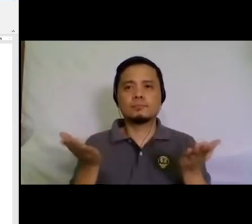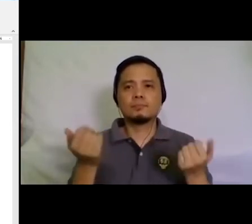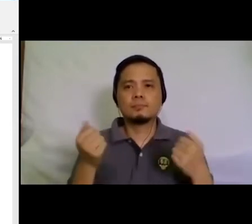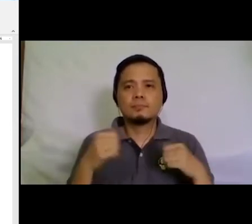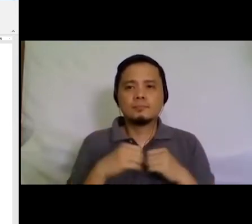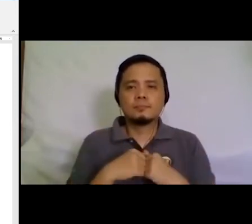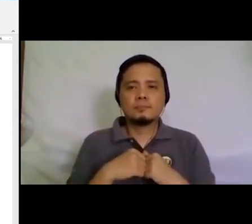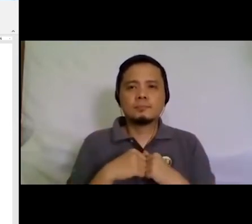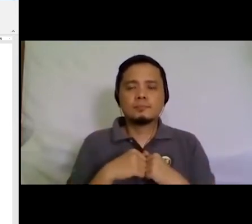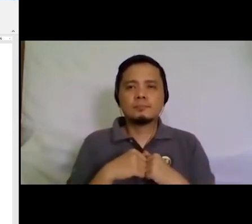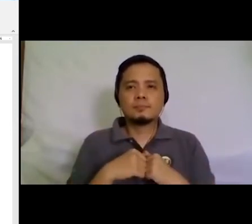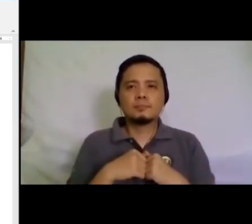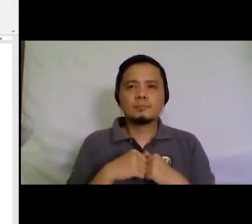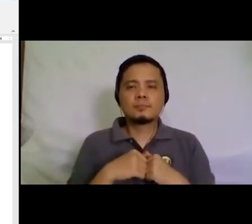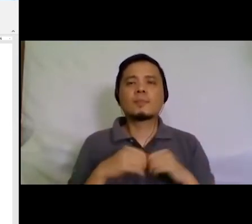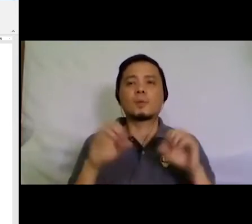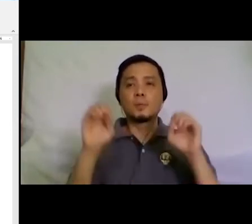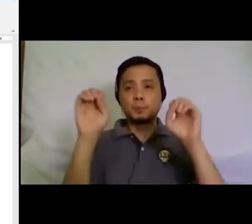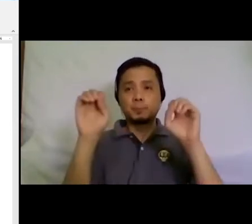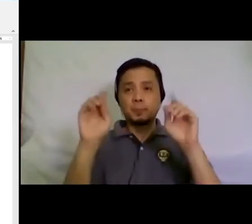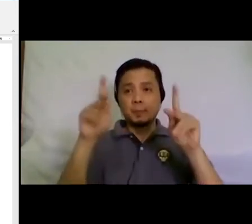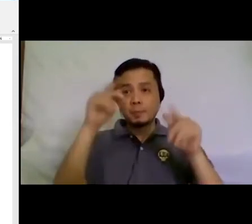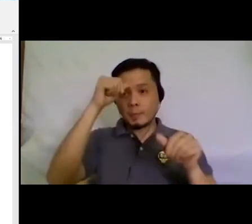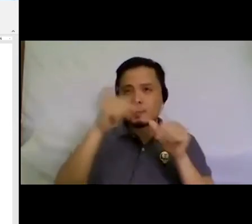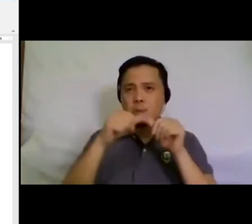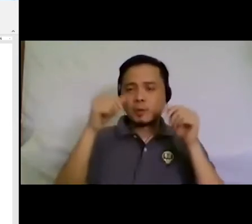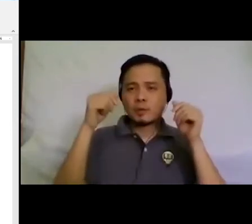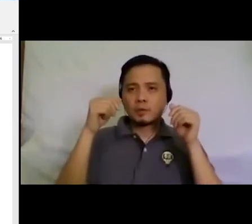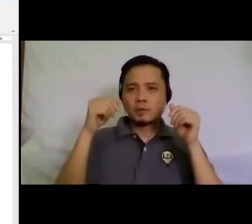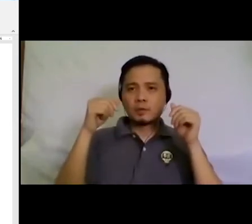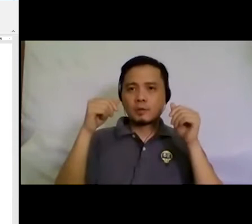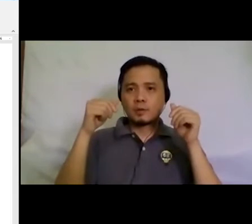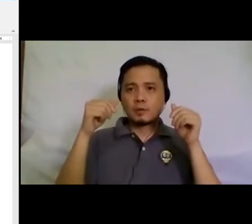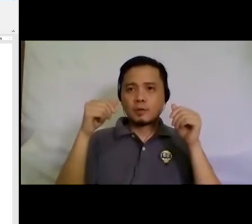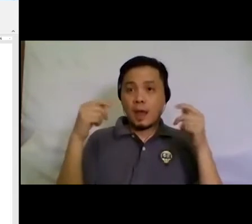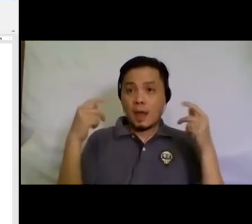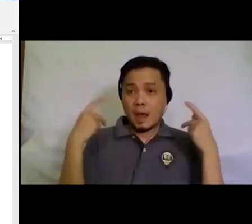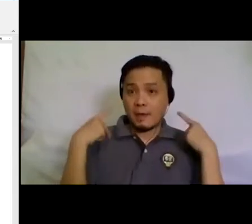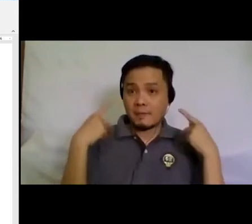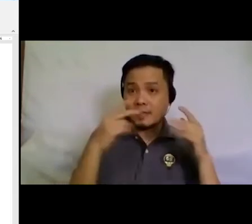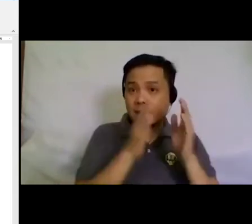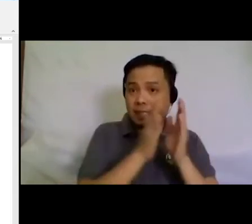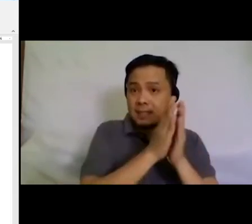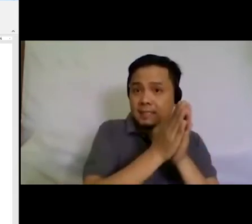So again, think about what we have. Do we have a textbook or a handbook?